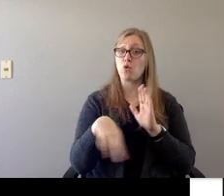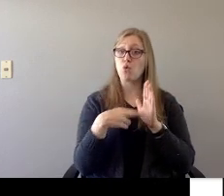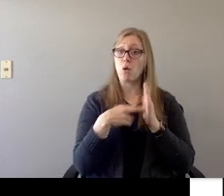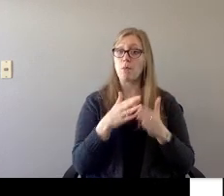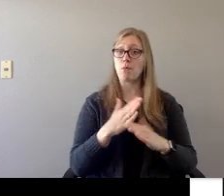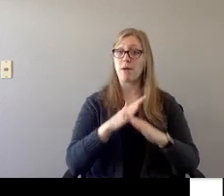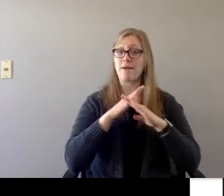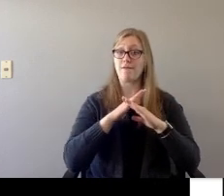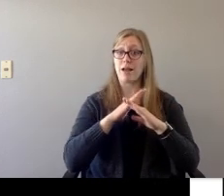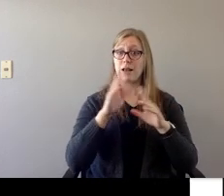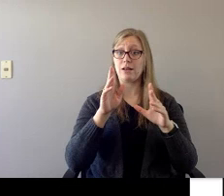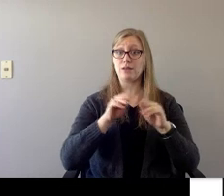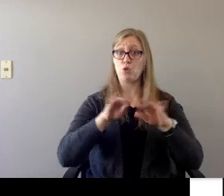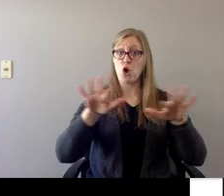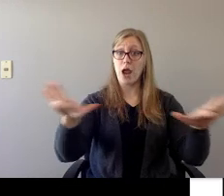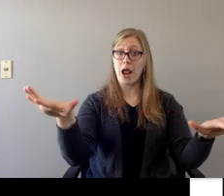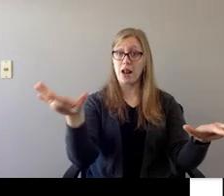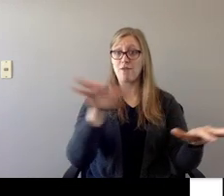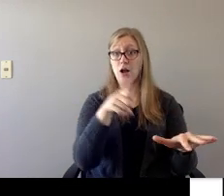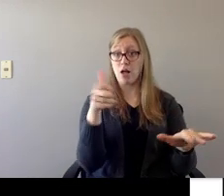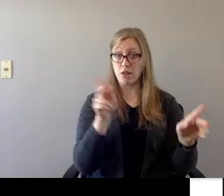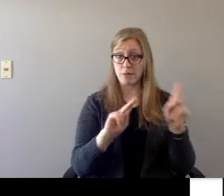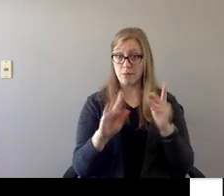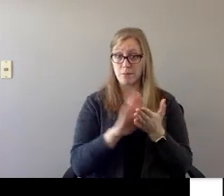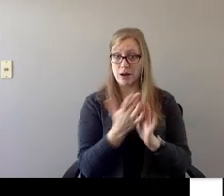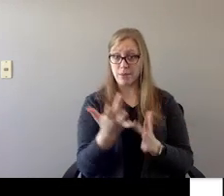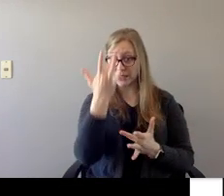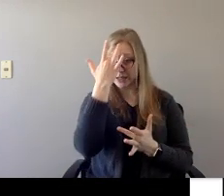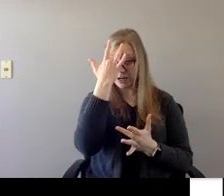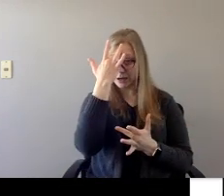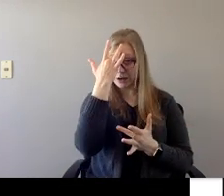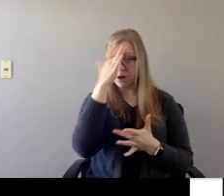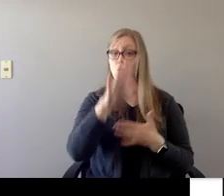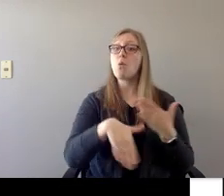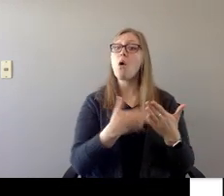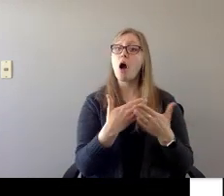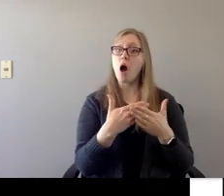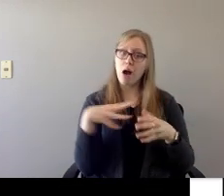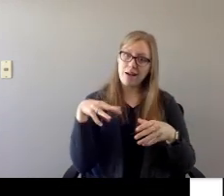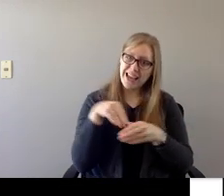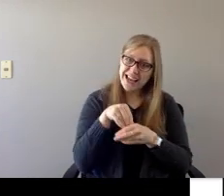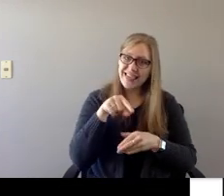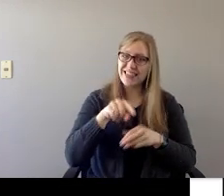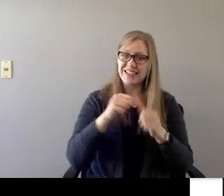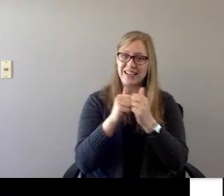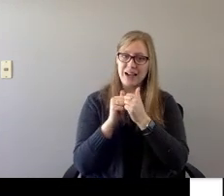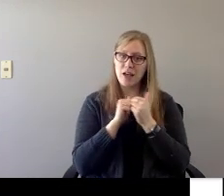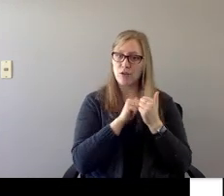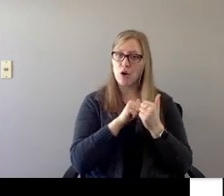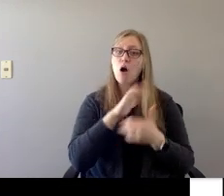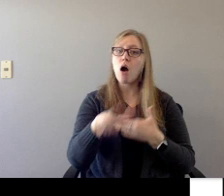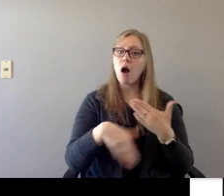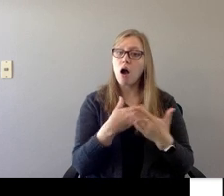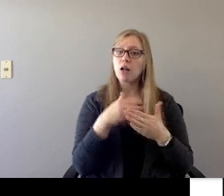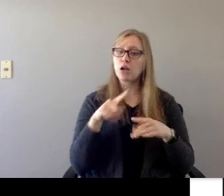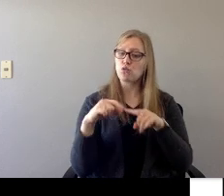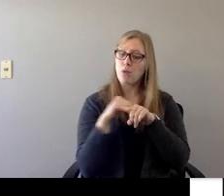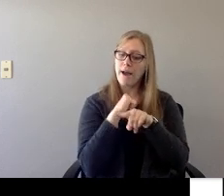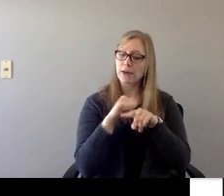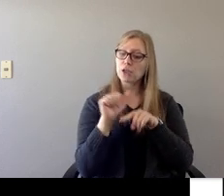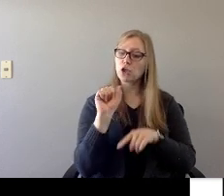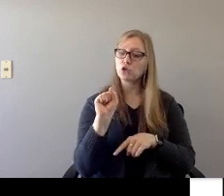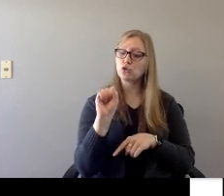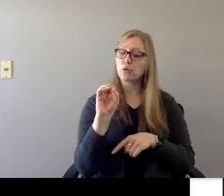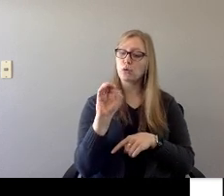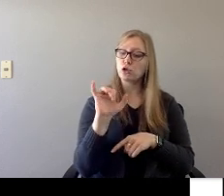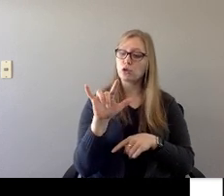We all are in this together, and we all need to practice social distancing, and that includes children, young adults, and the rest of